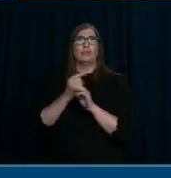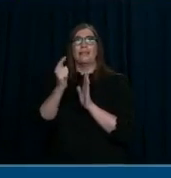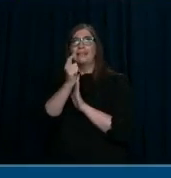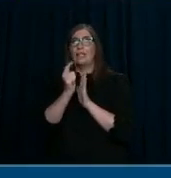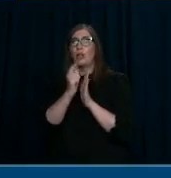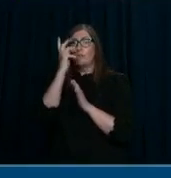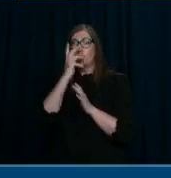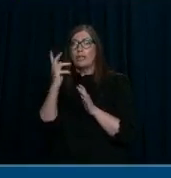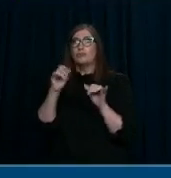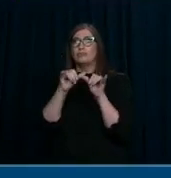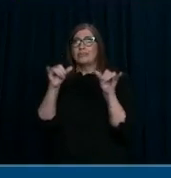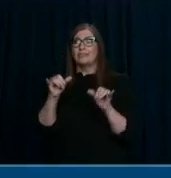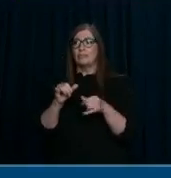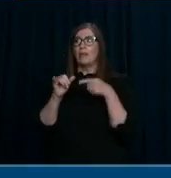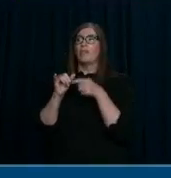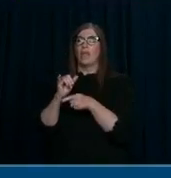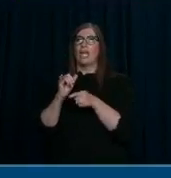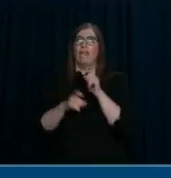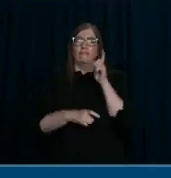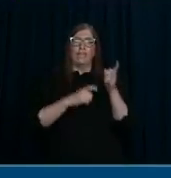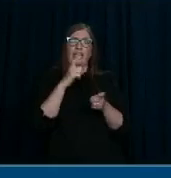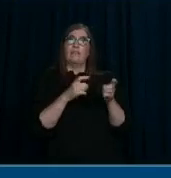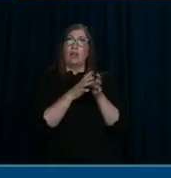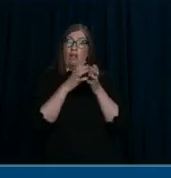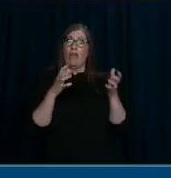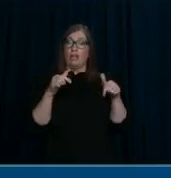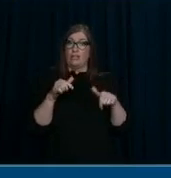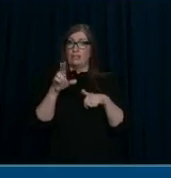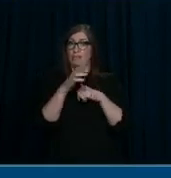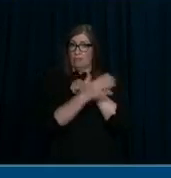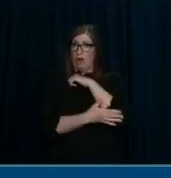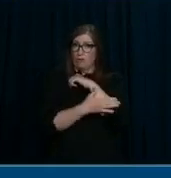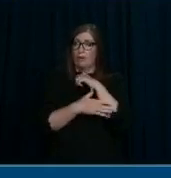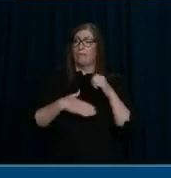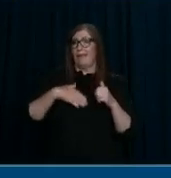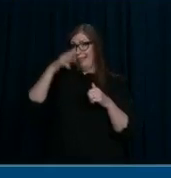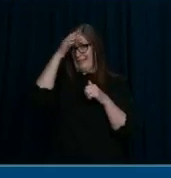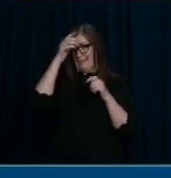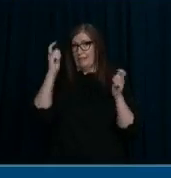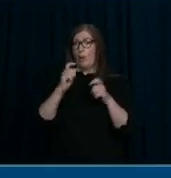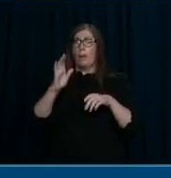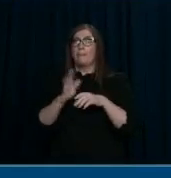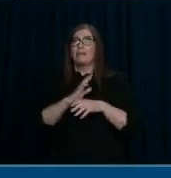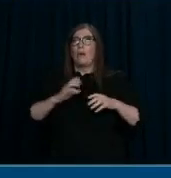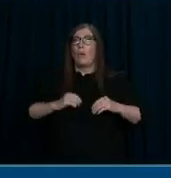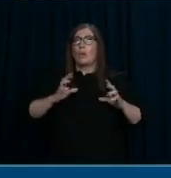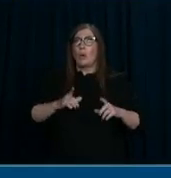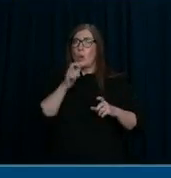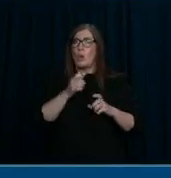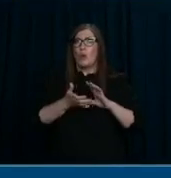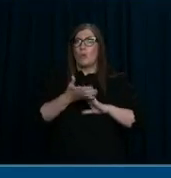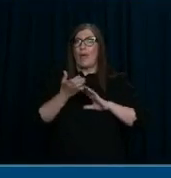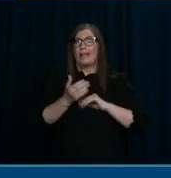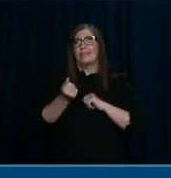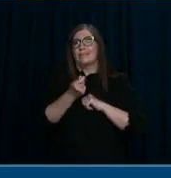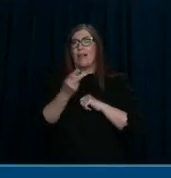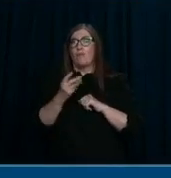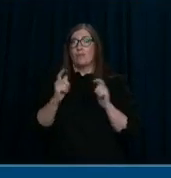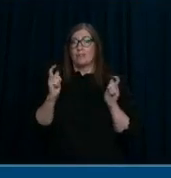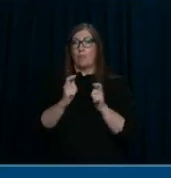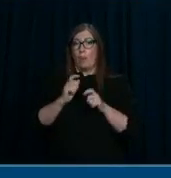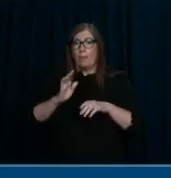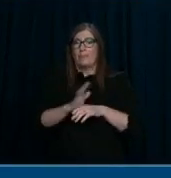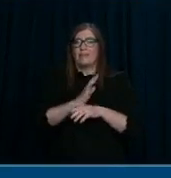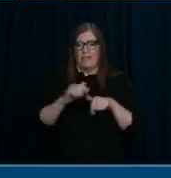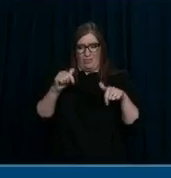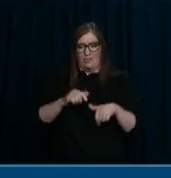system and have contributed mightily to this country. My dad was a small business owner who ran several businesses. That's what we are, a nation of